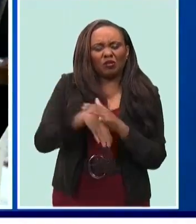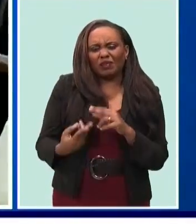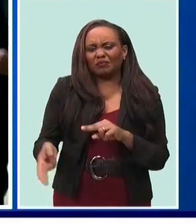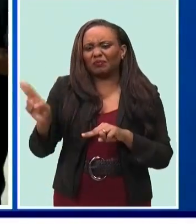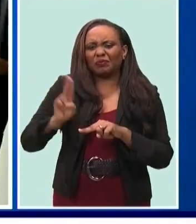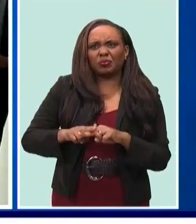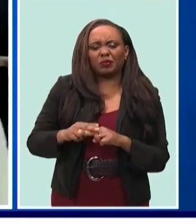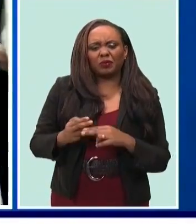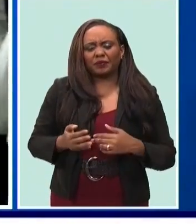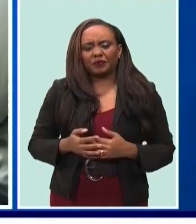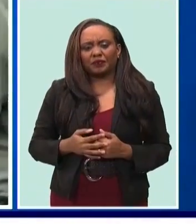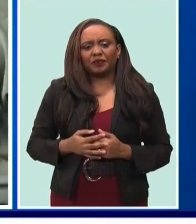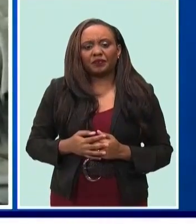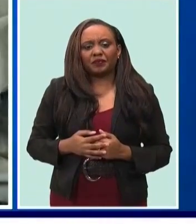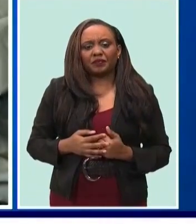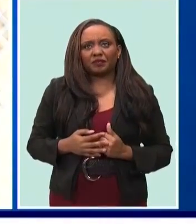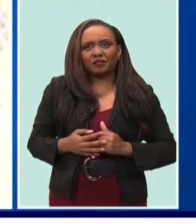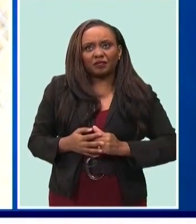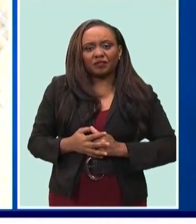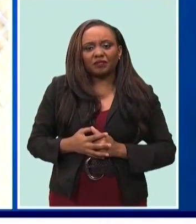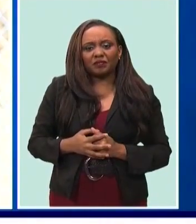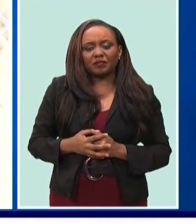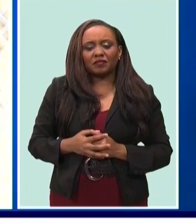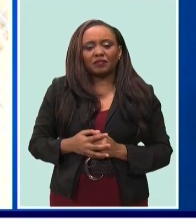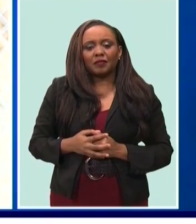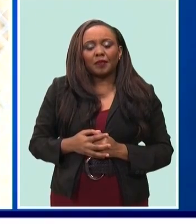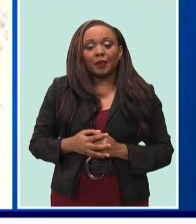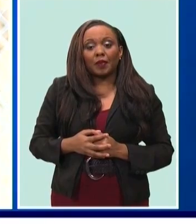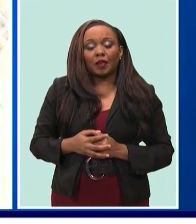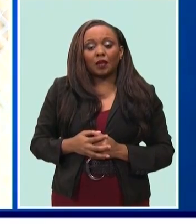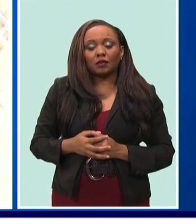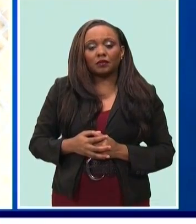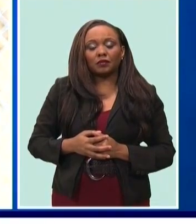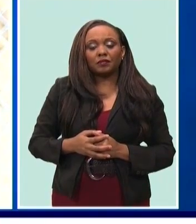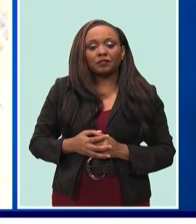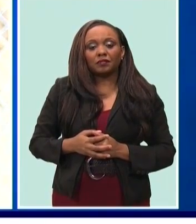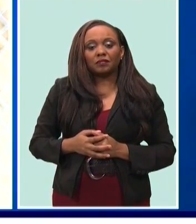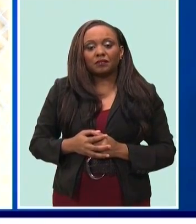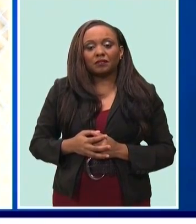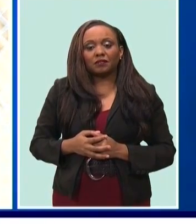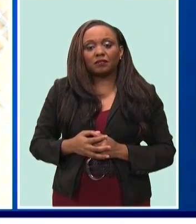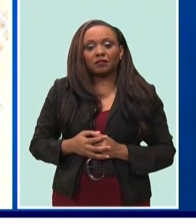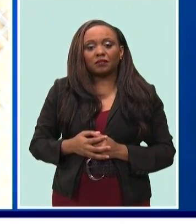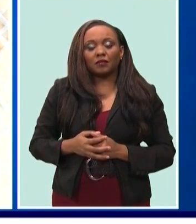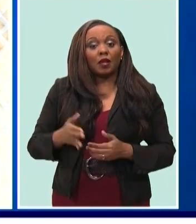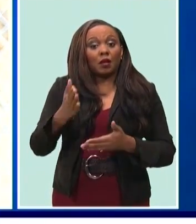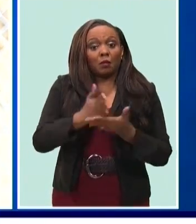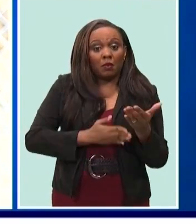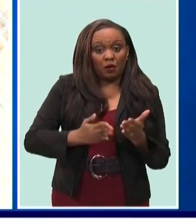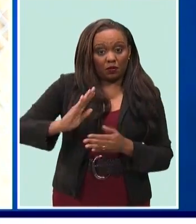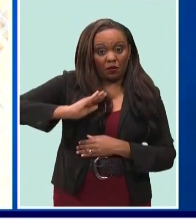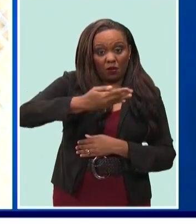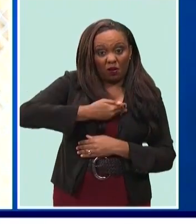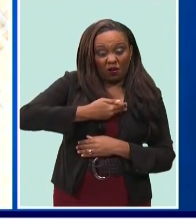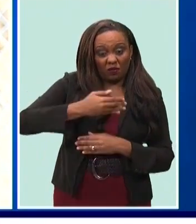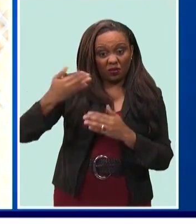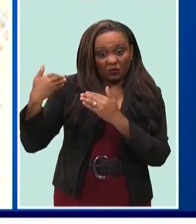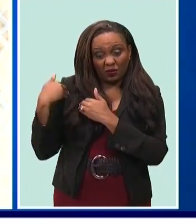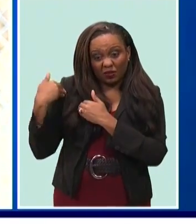violence and crime. Part and parcel of our responsibility, you parents,